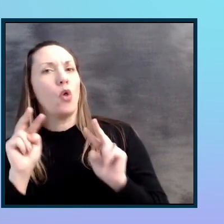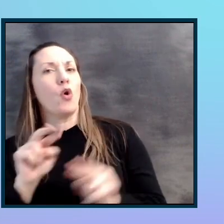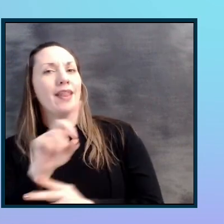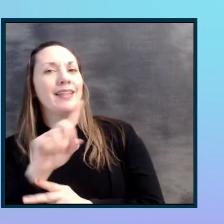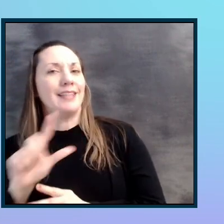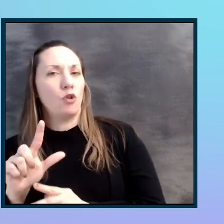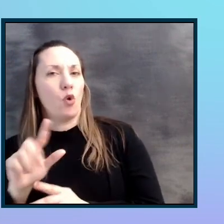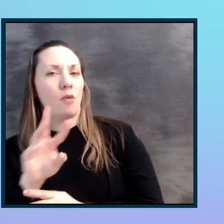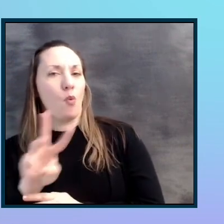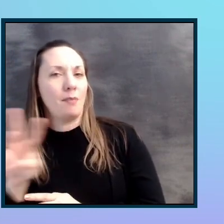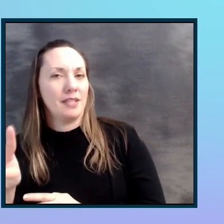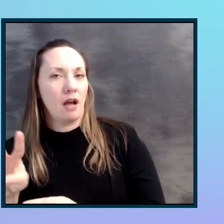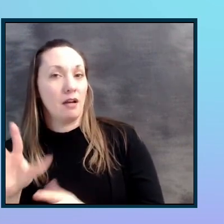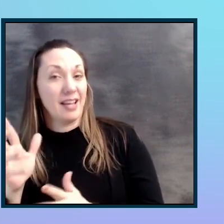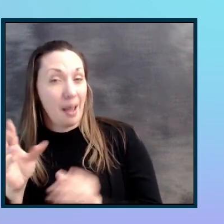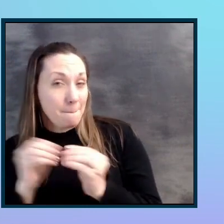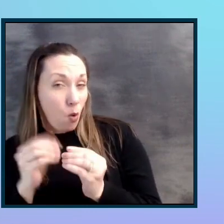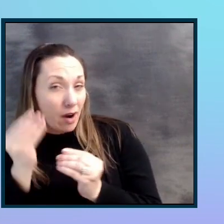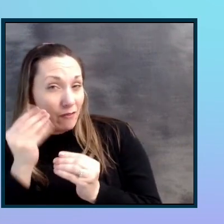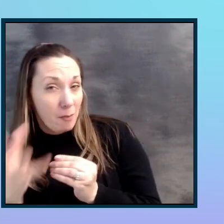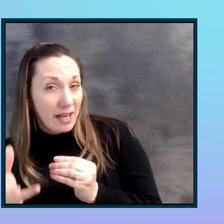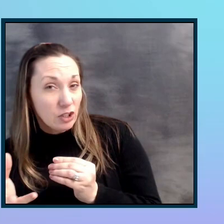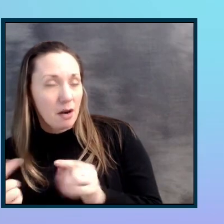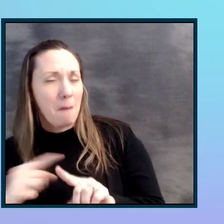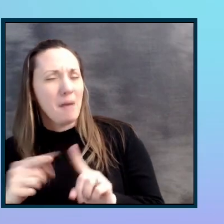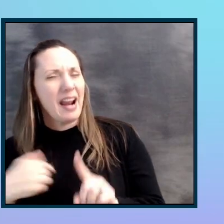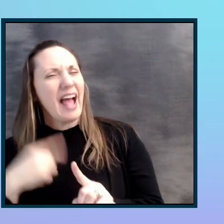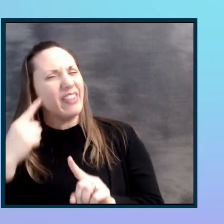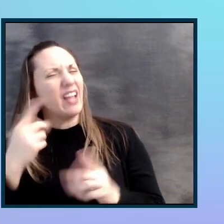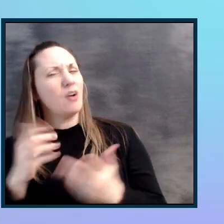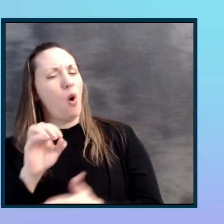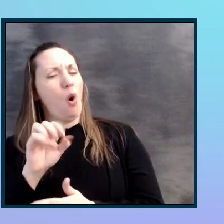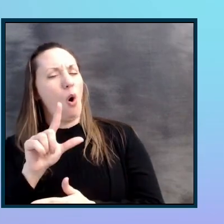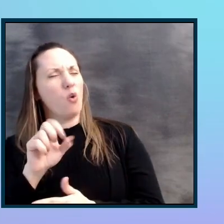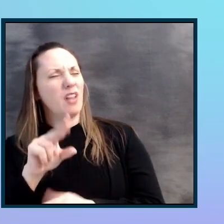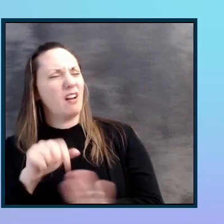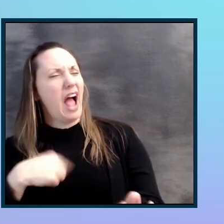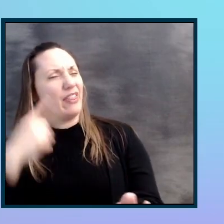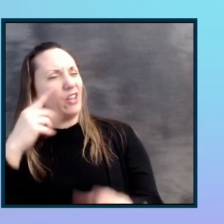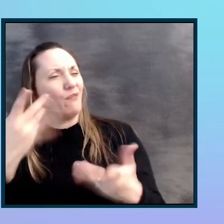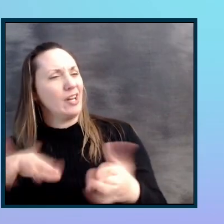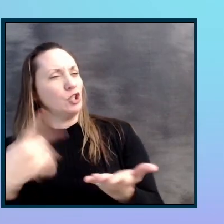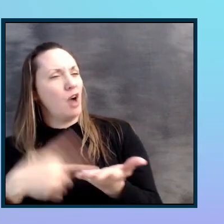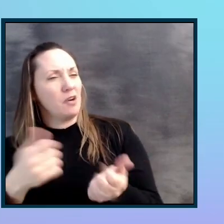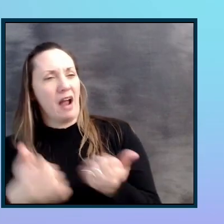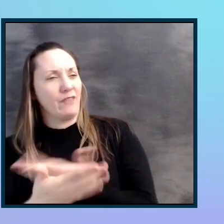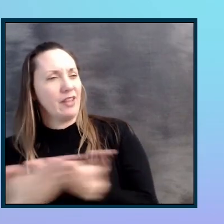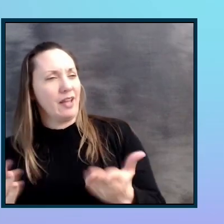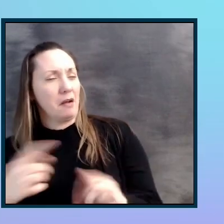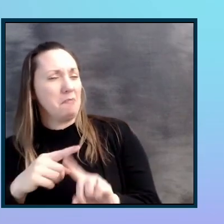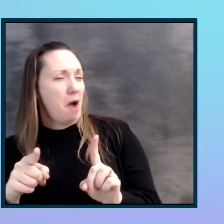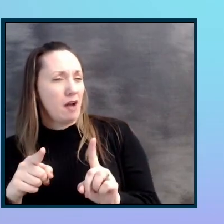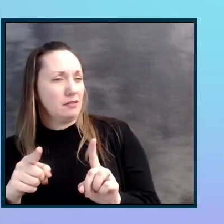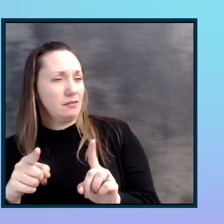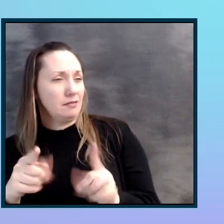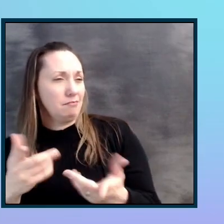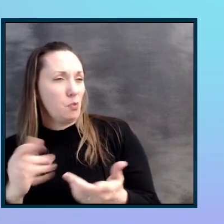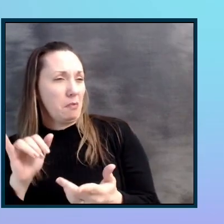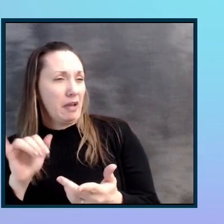next to it, but it could have been animal games. It could have been storytelling games. I would have probably picked animals. The second one